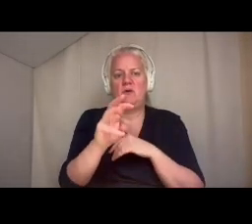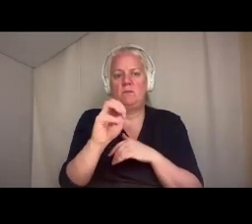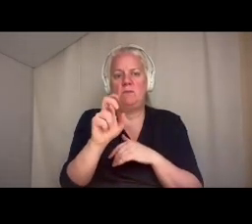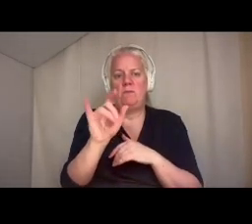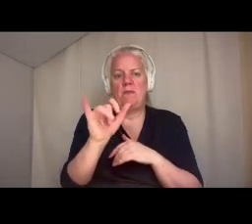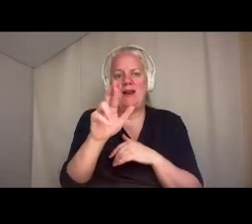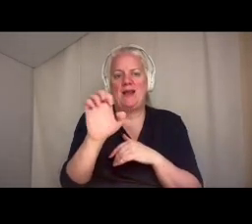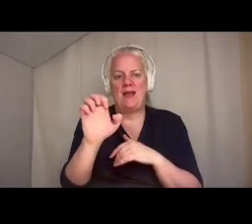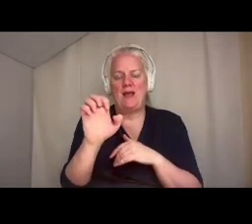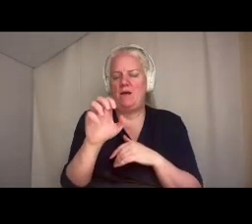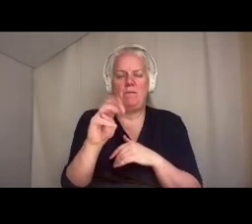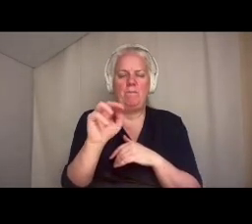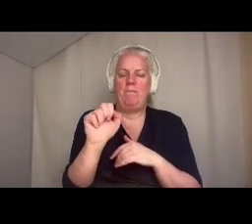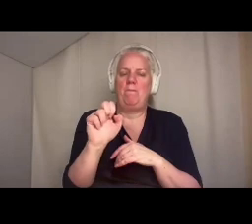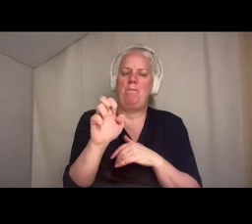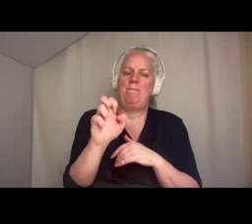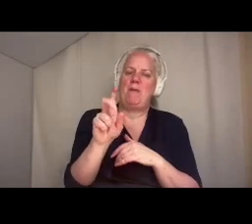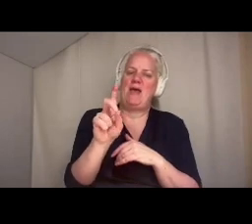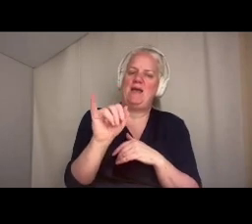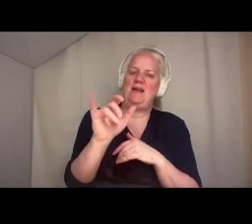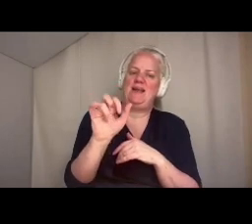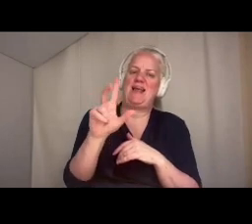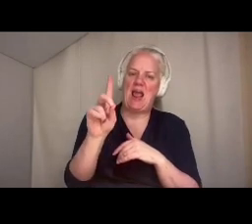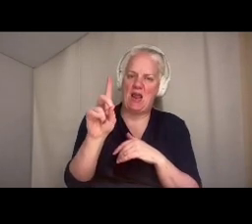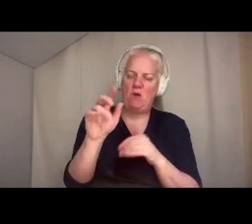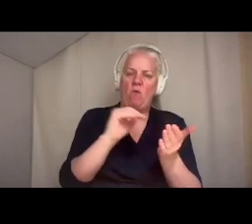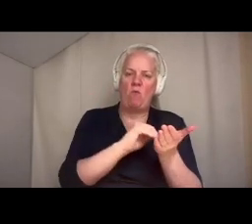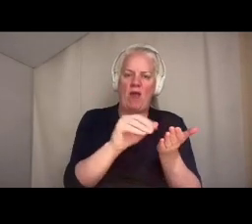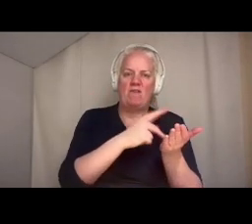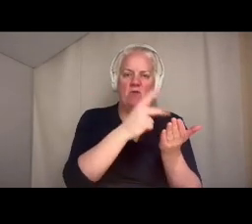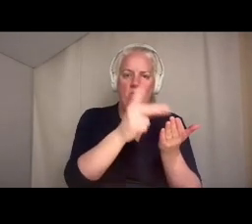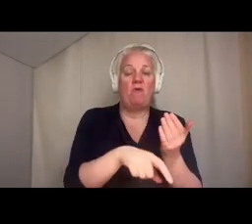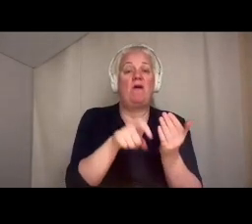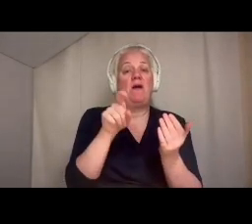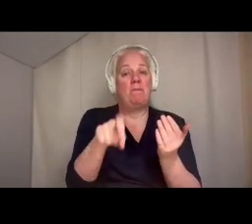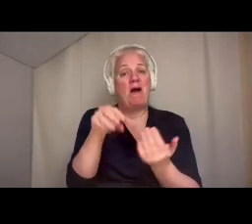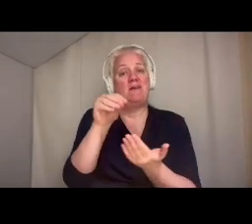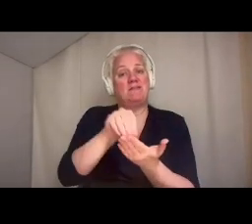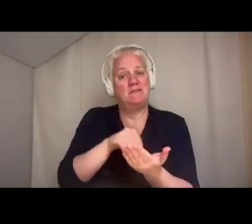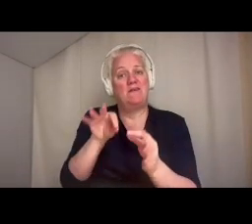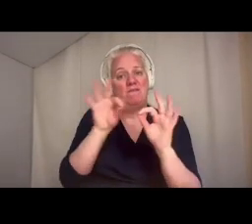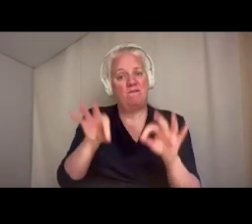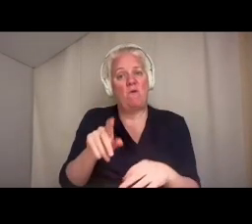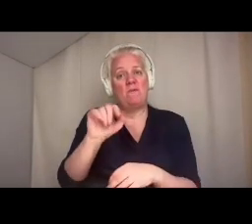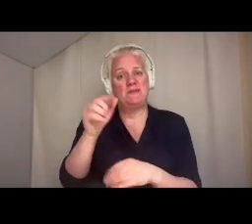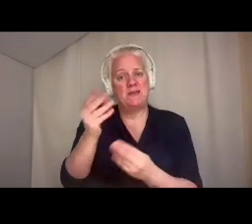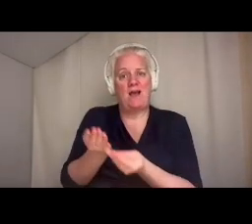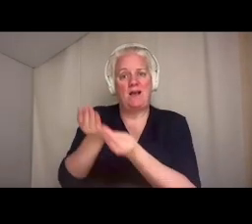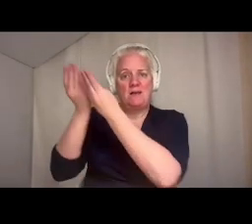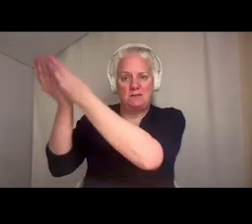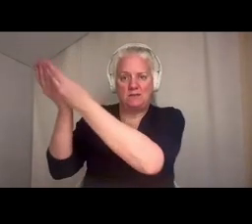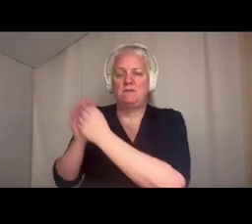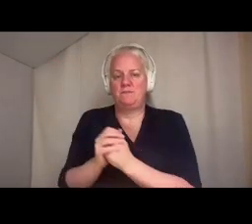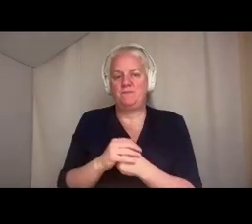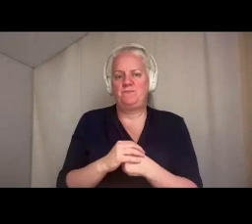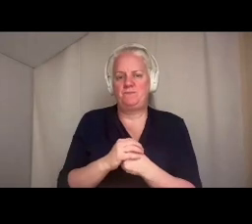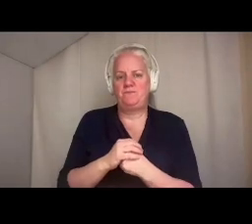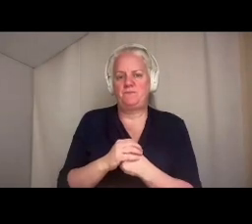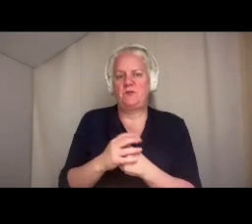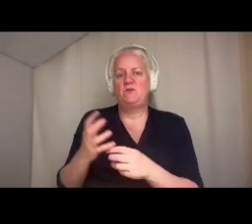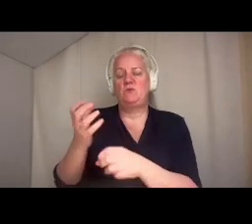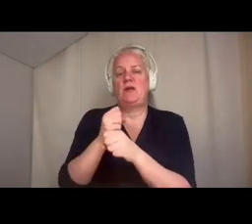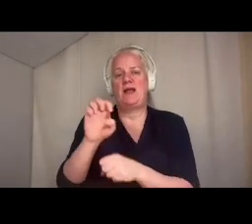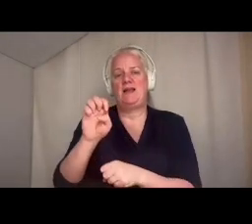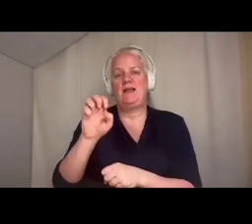to receive earned income tax credit and child tax credit, even though the payments may not